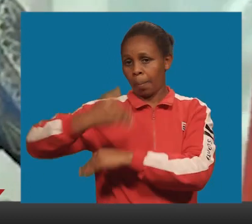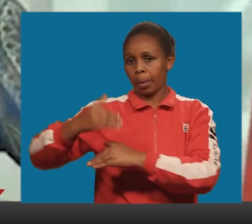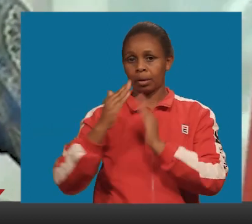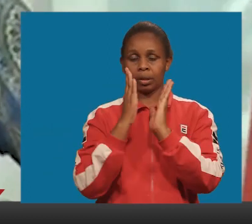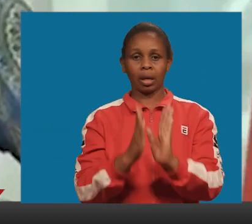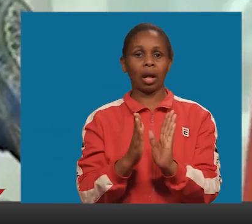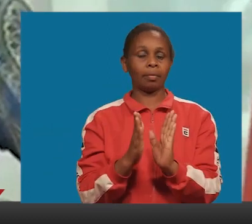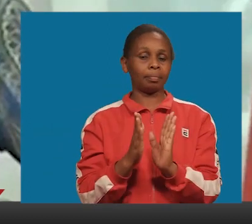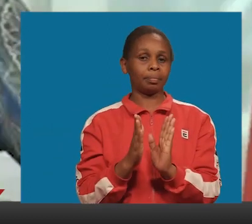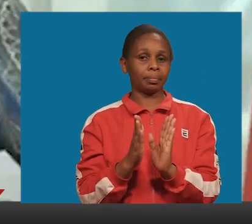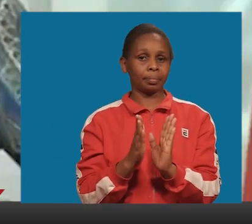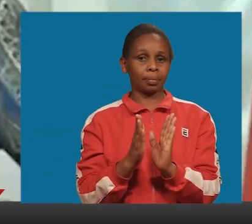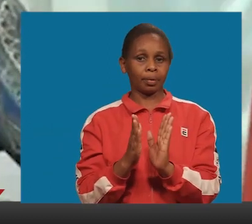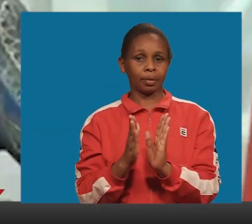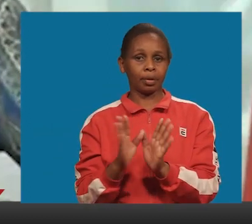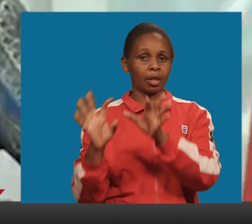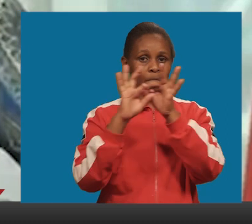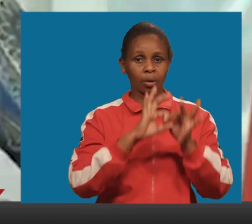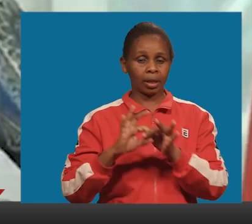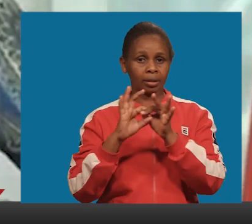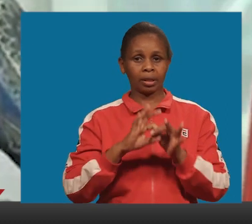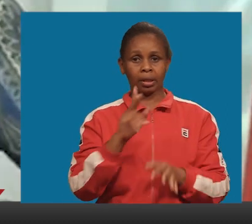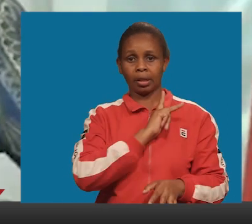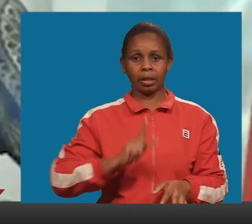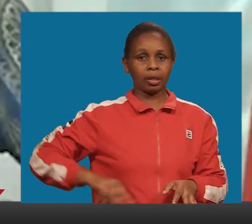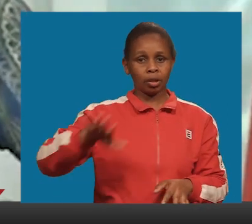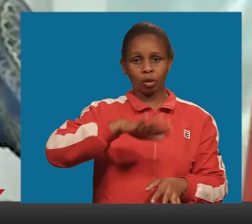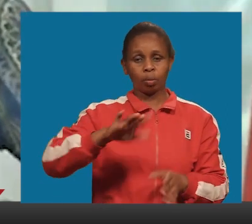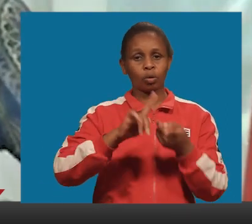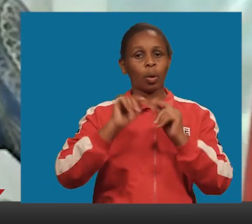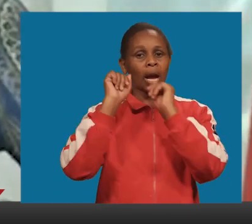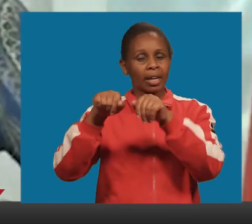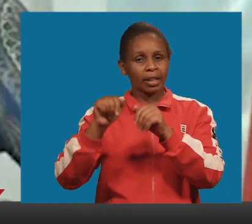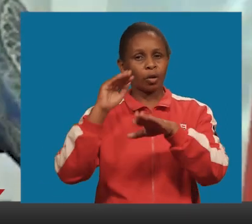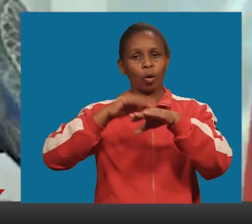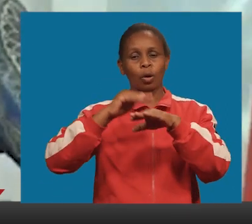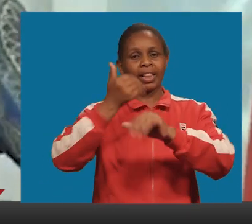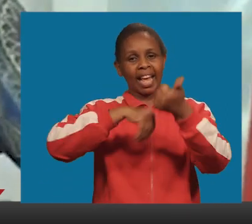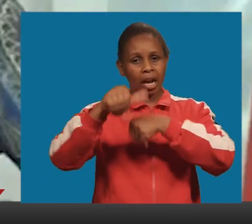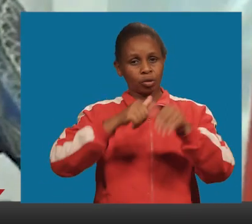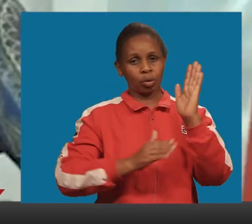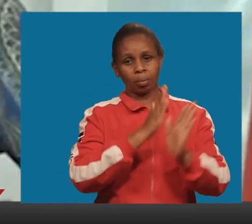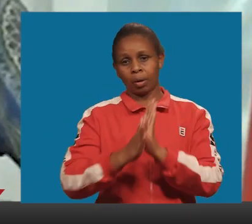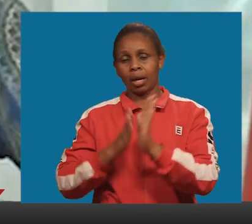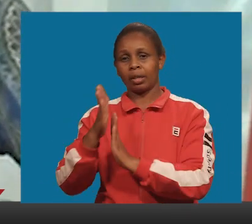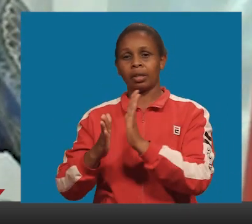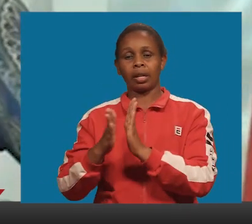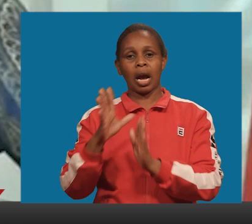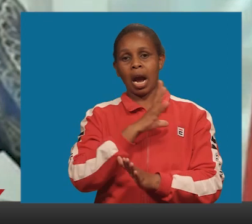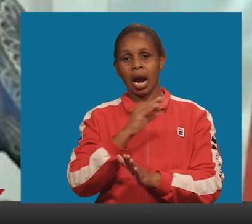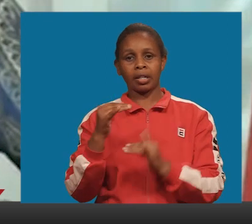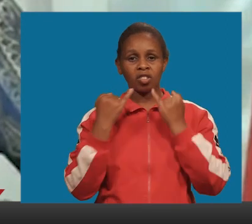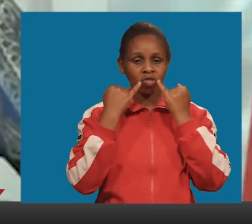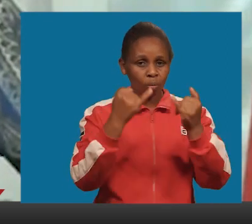partner, the United Kingdom, to agree on the action plan and